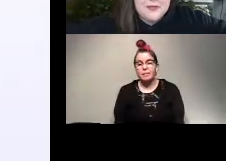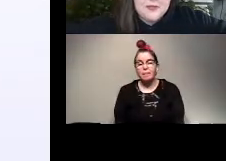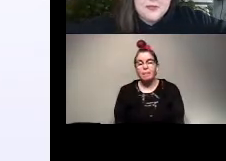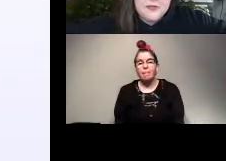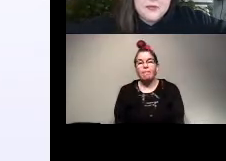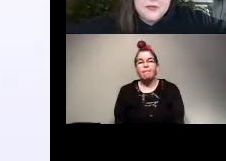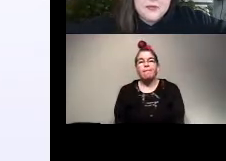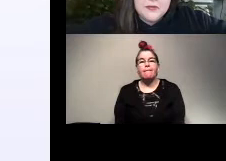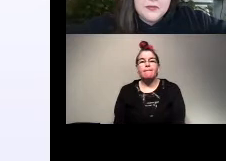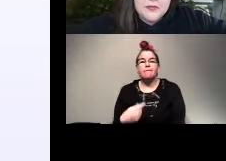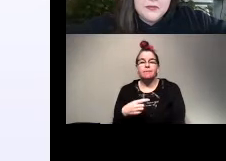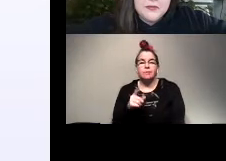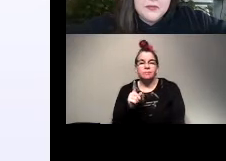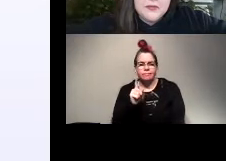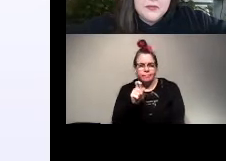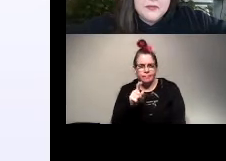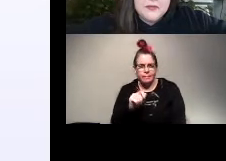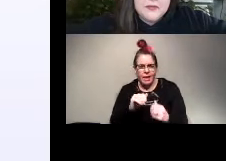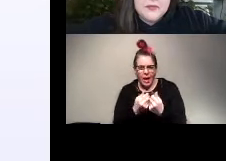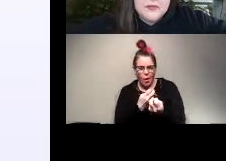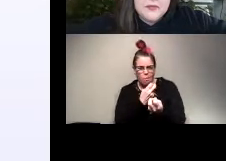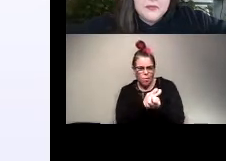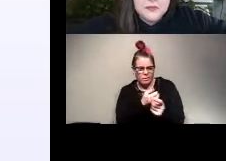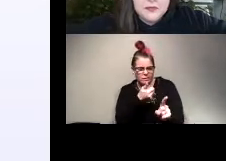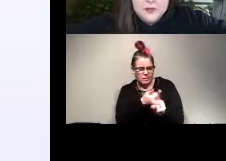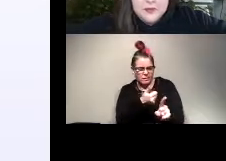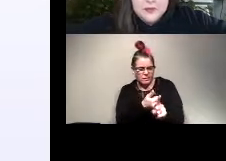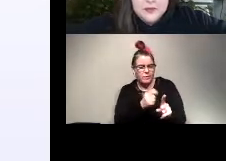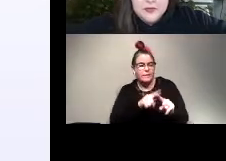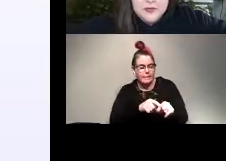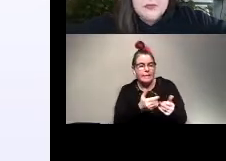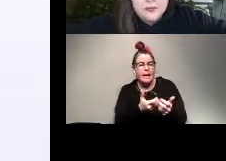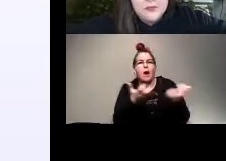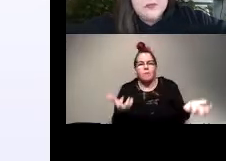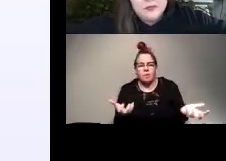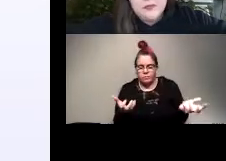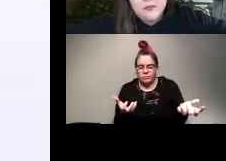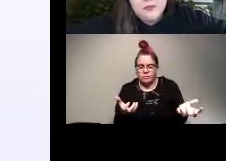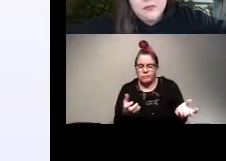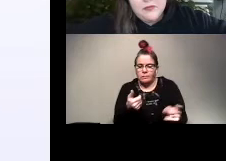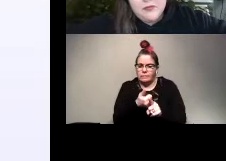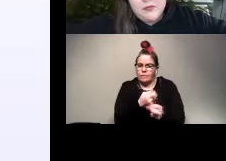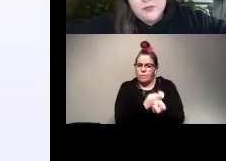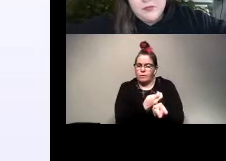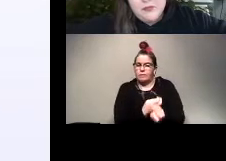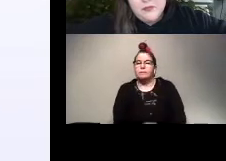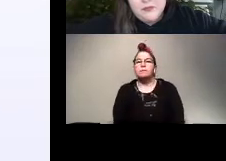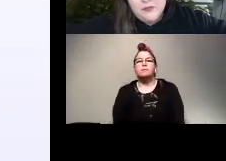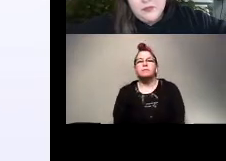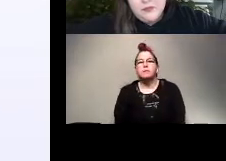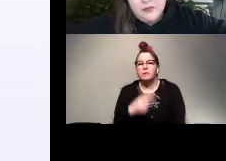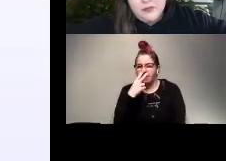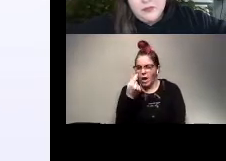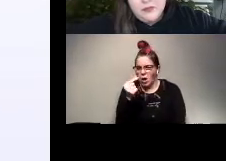question of how poisonous is something is how much of it is poisonous. And so you see this sort of green